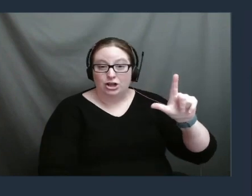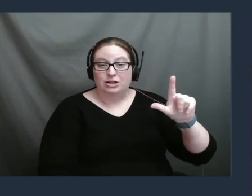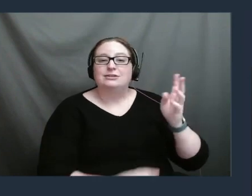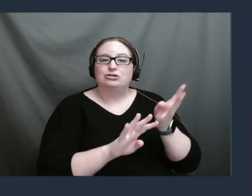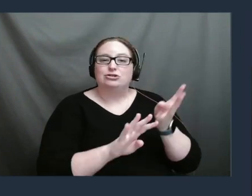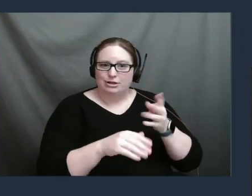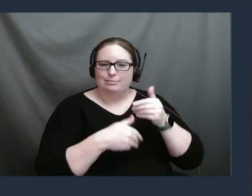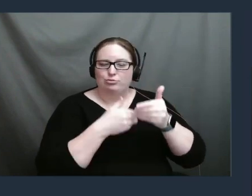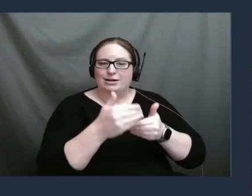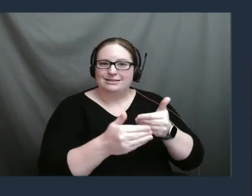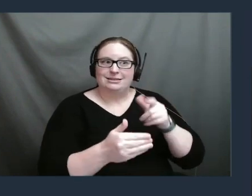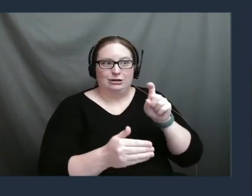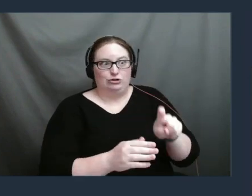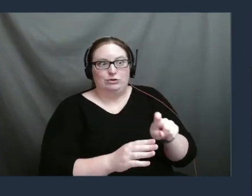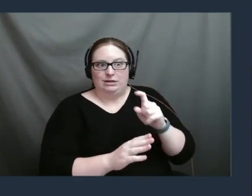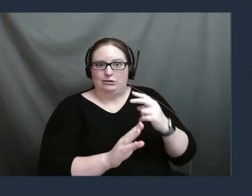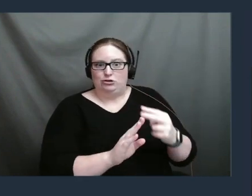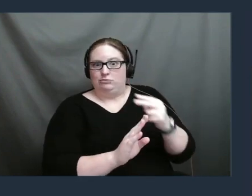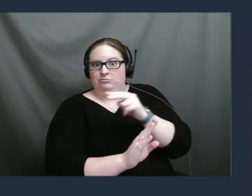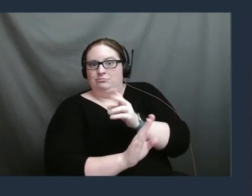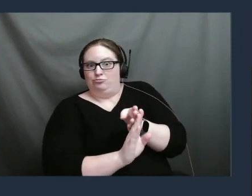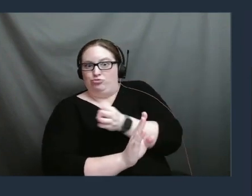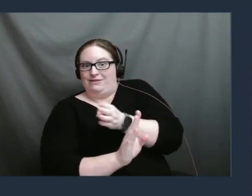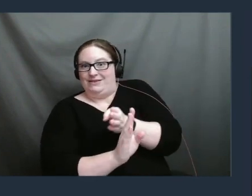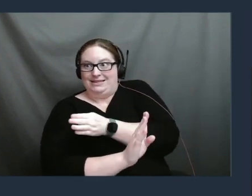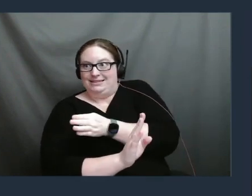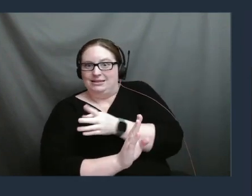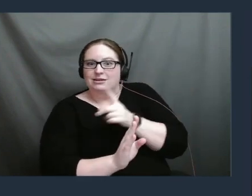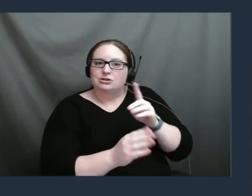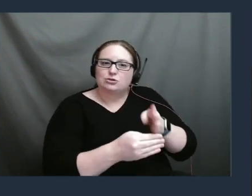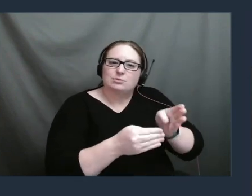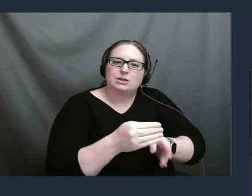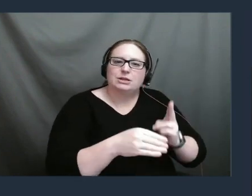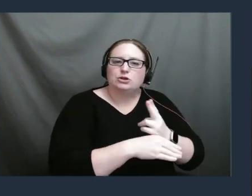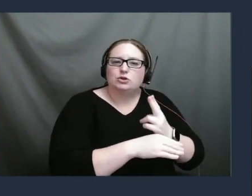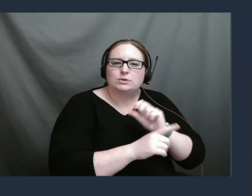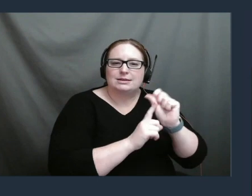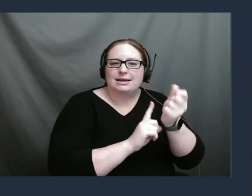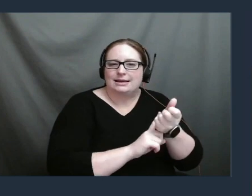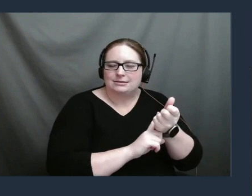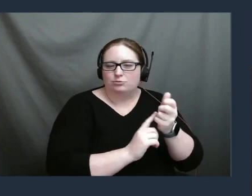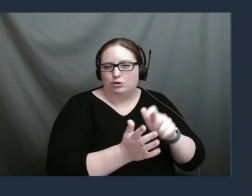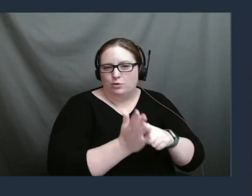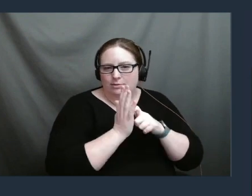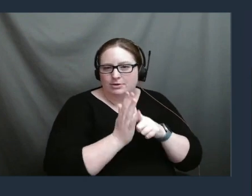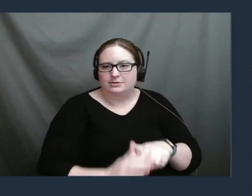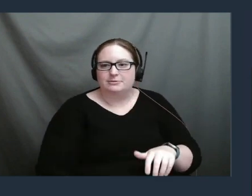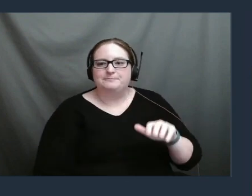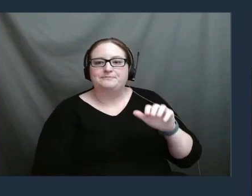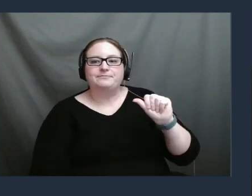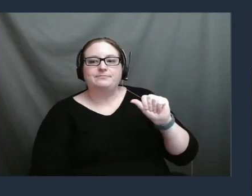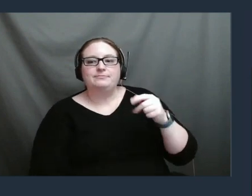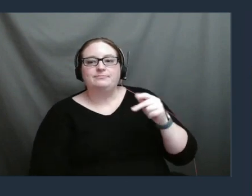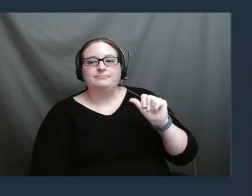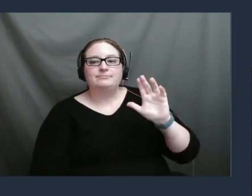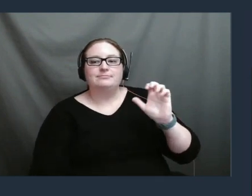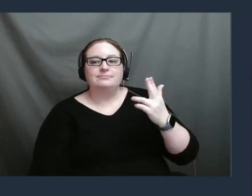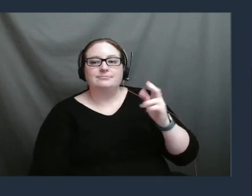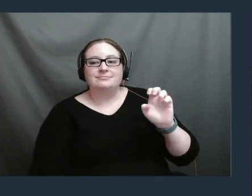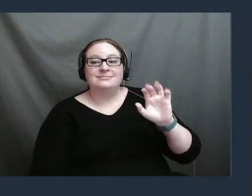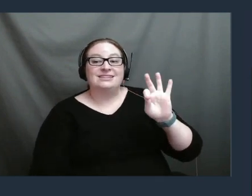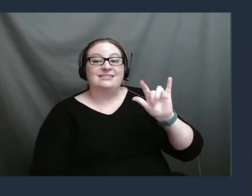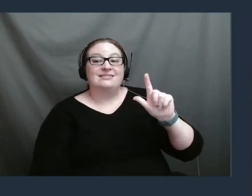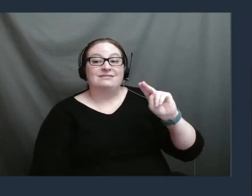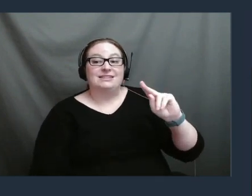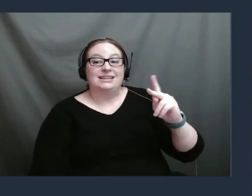all the previous records in order to compute your use cases requirements. Apache Flink is an open source framework and distributed engine